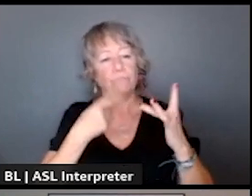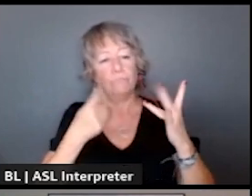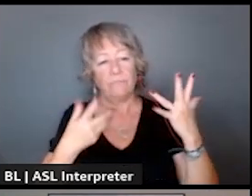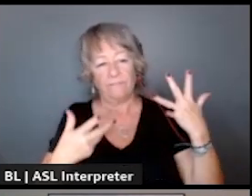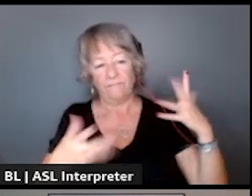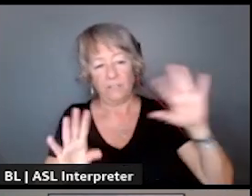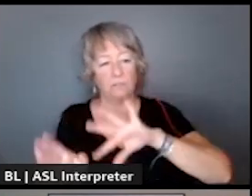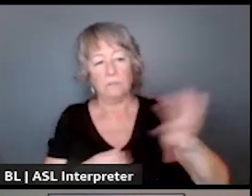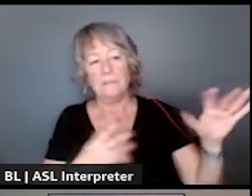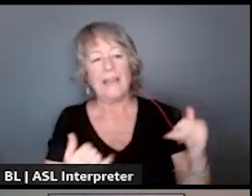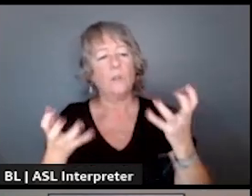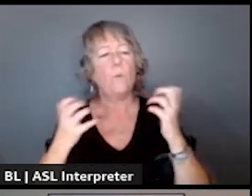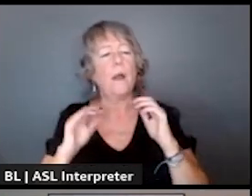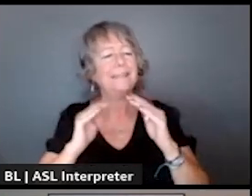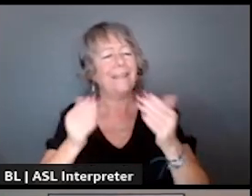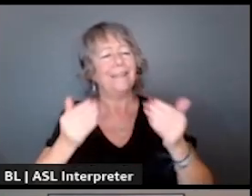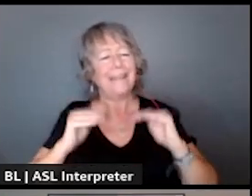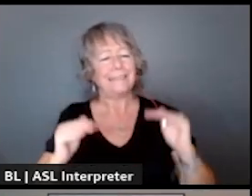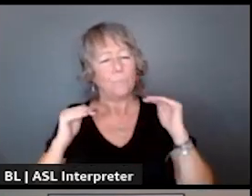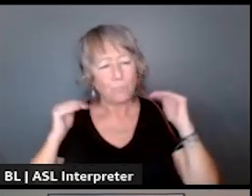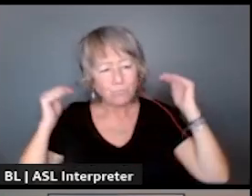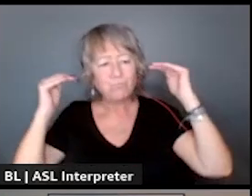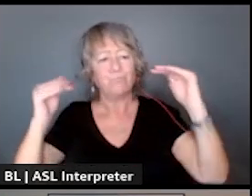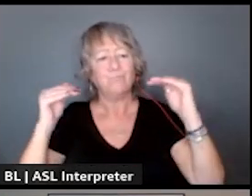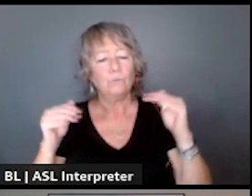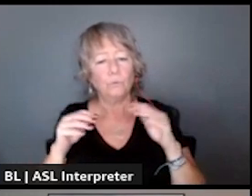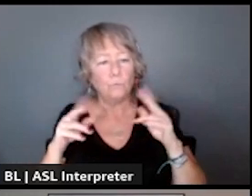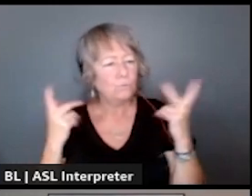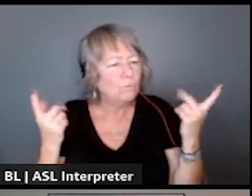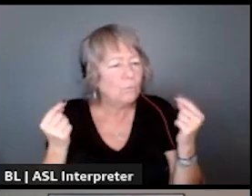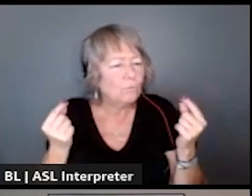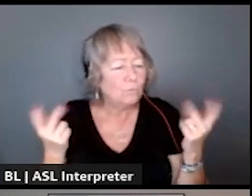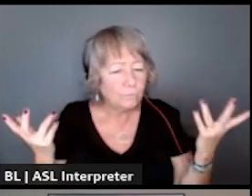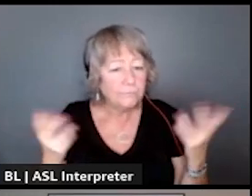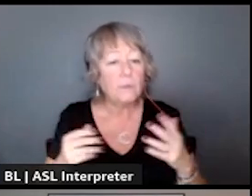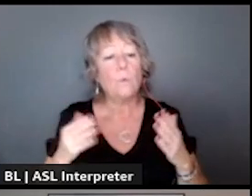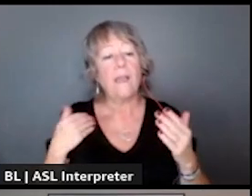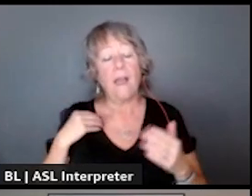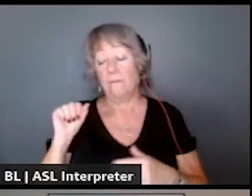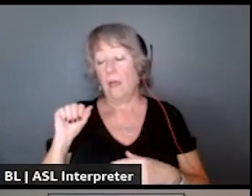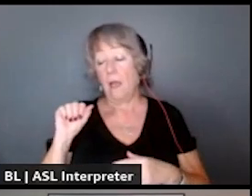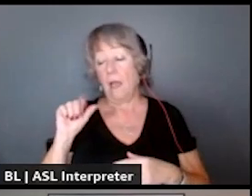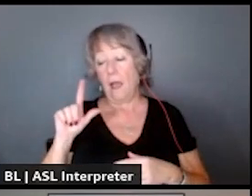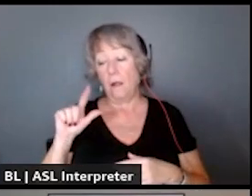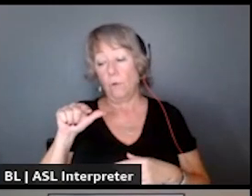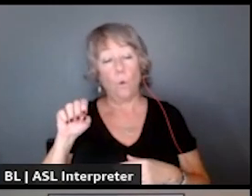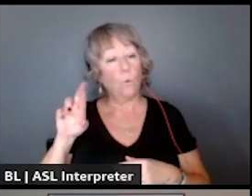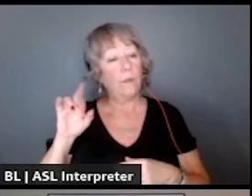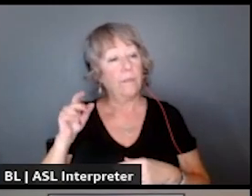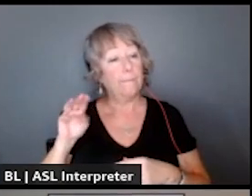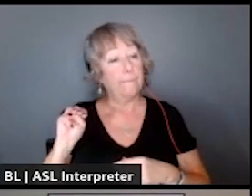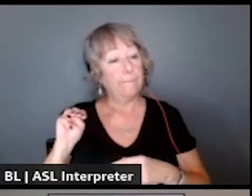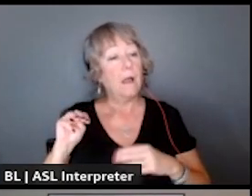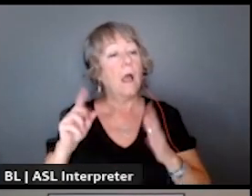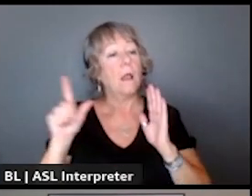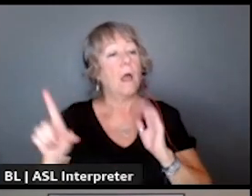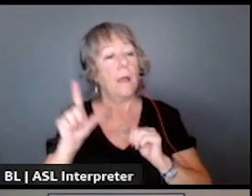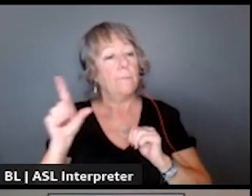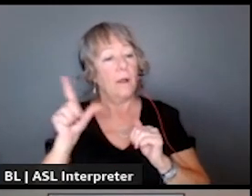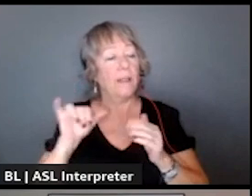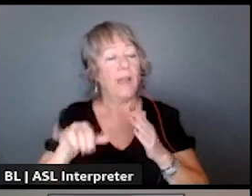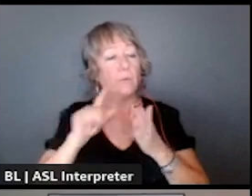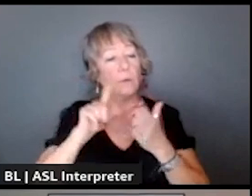to these qubits and these machines. Are there specific languages that we support or that customers use to develop this, and what are some of the advancements